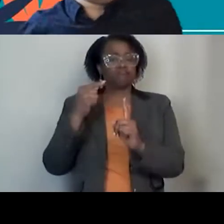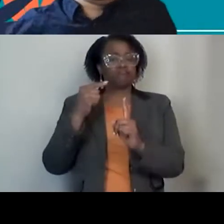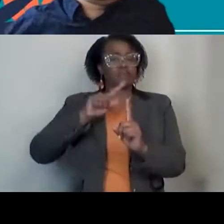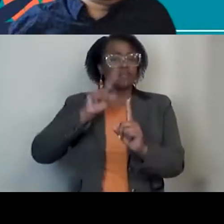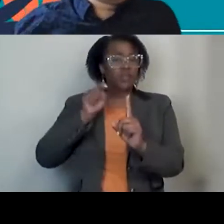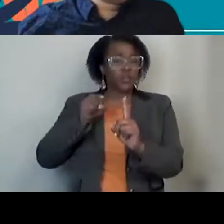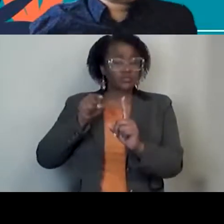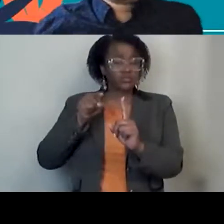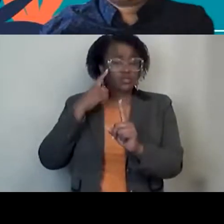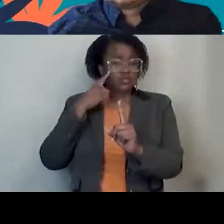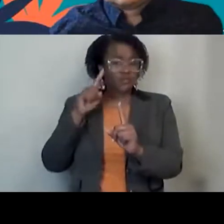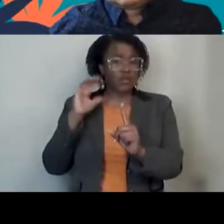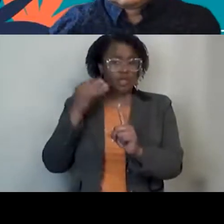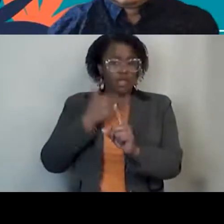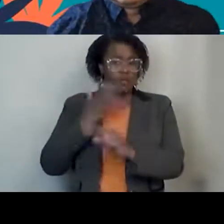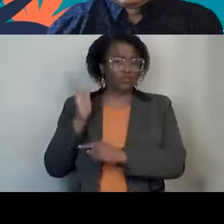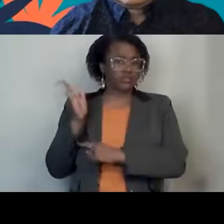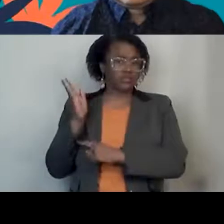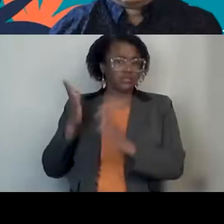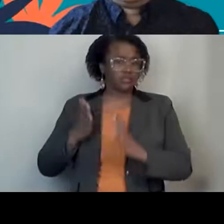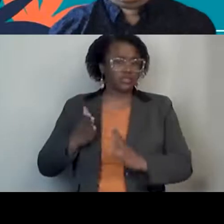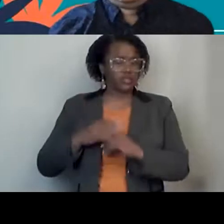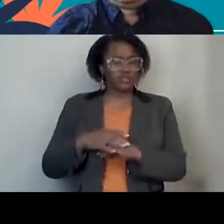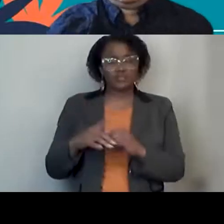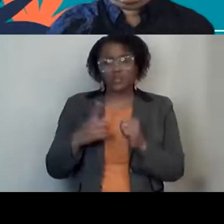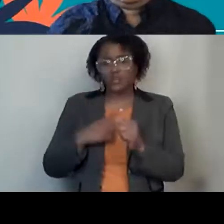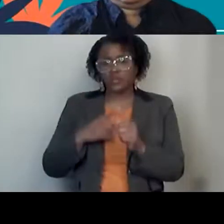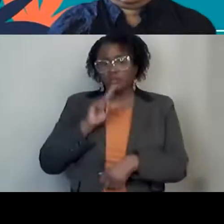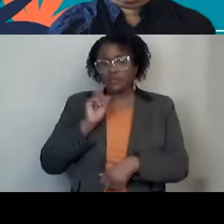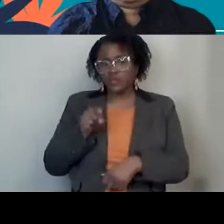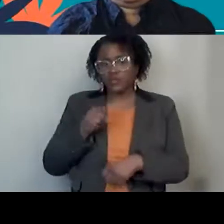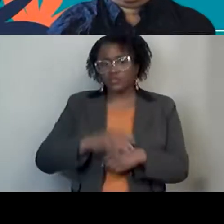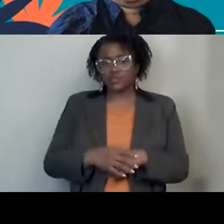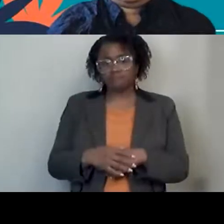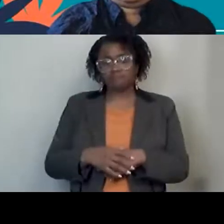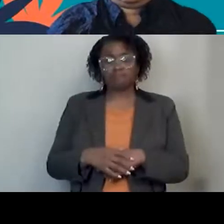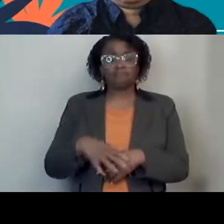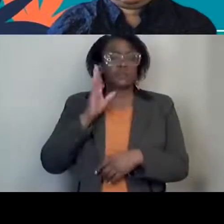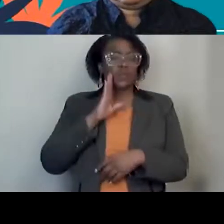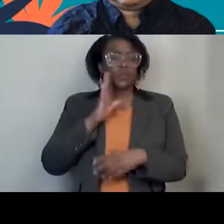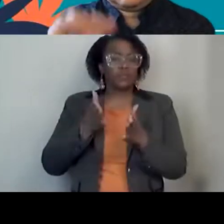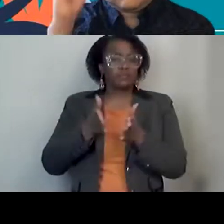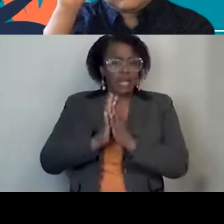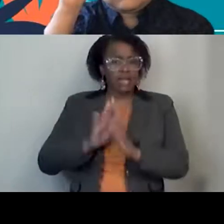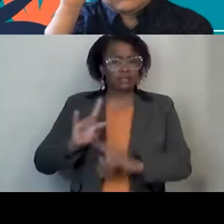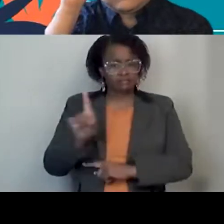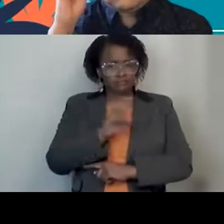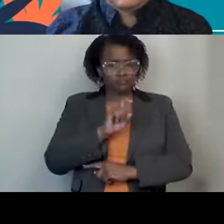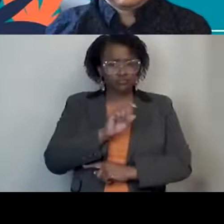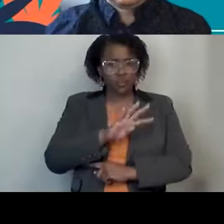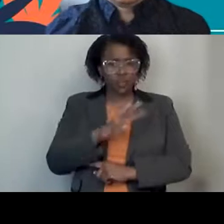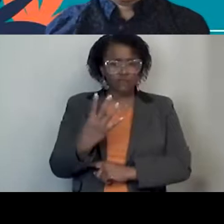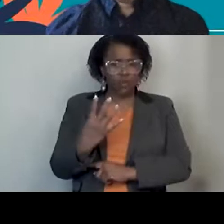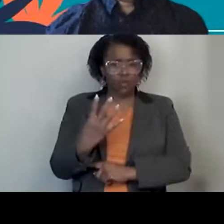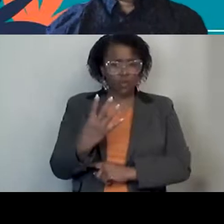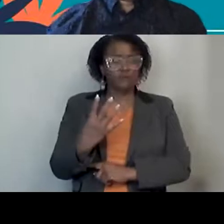questions for our speakers. The first question that we will be asking all four